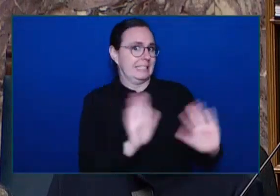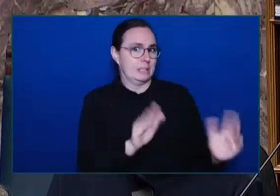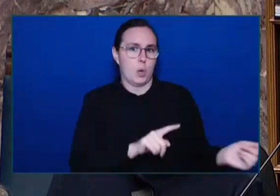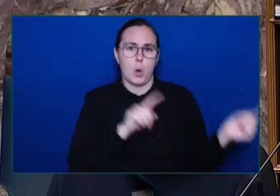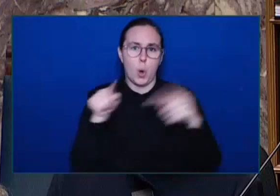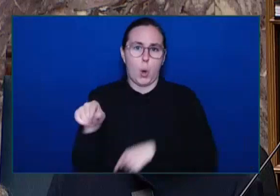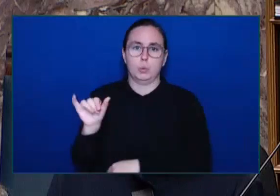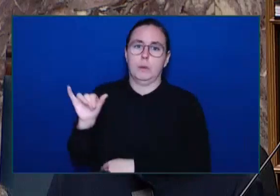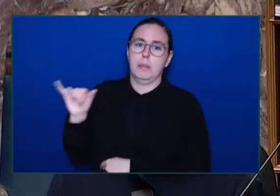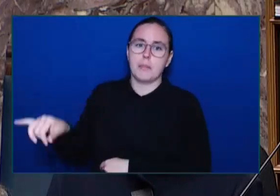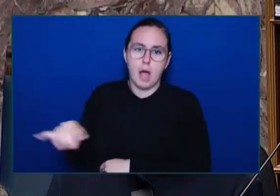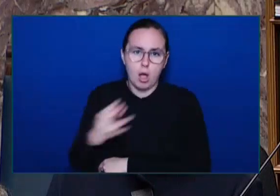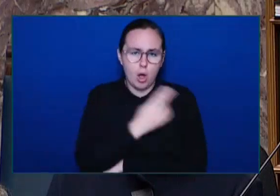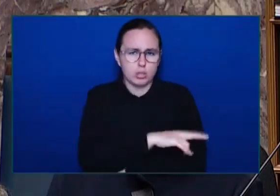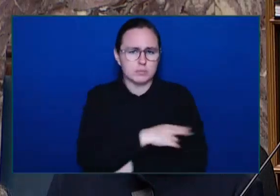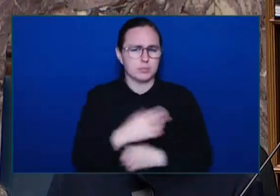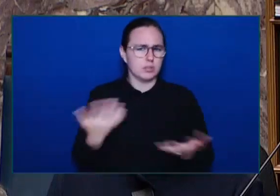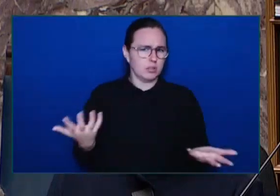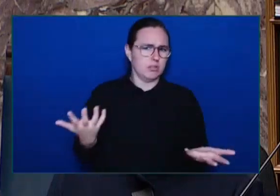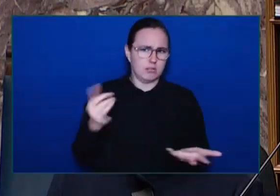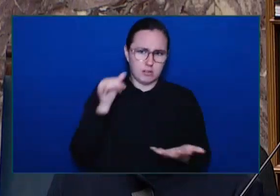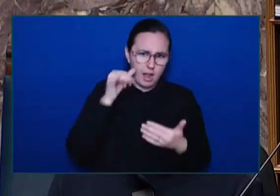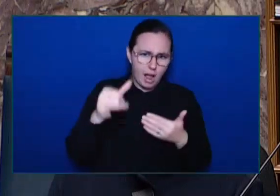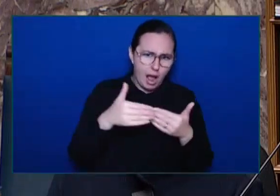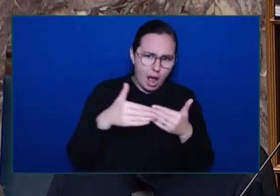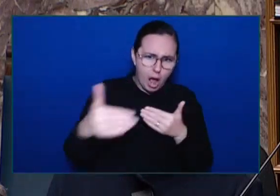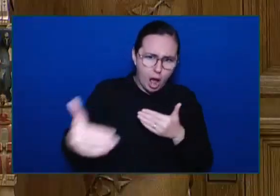care that they need and expect?